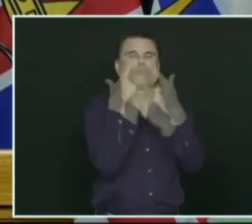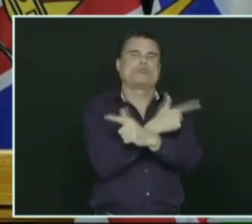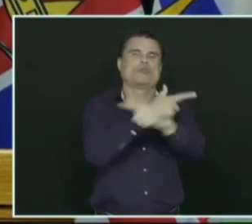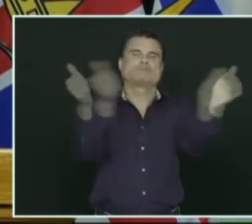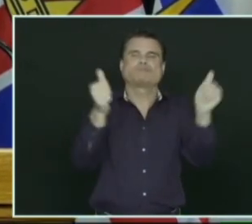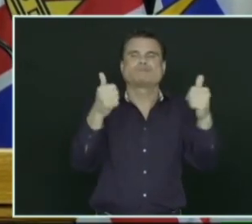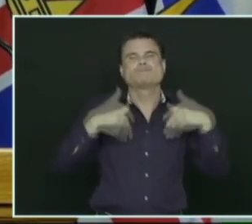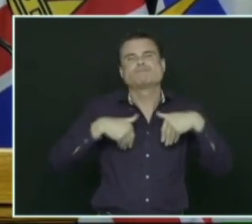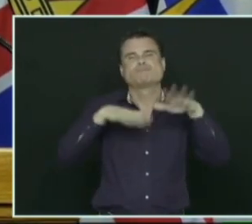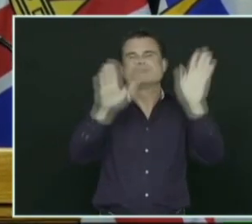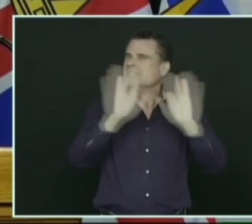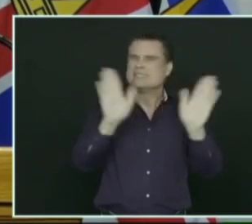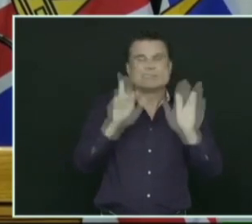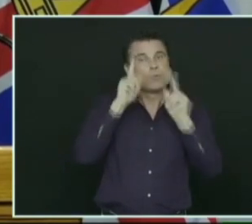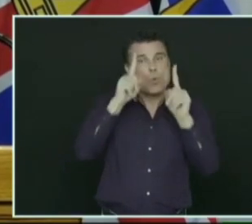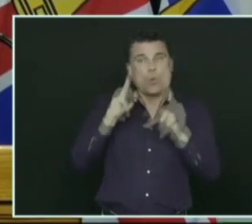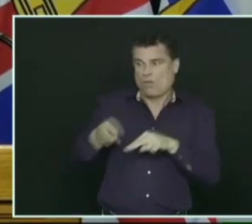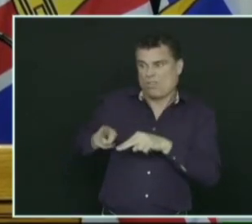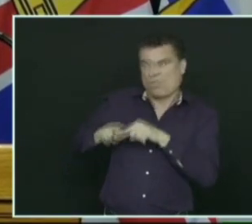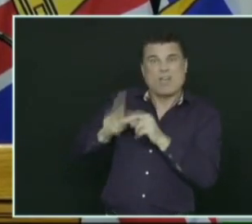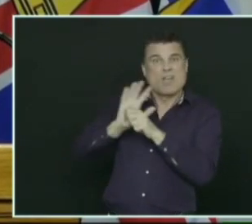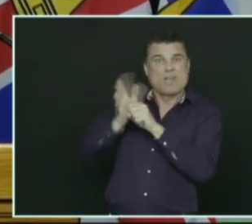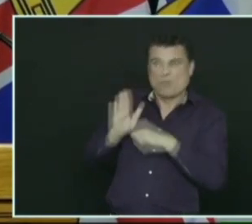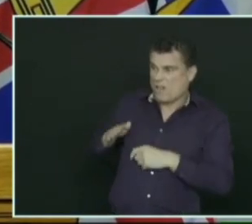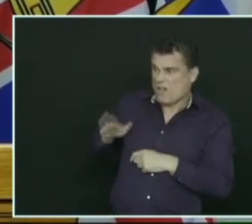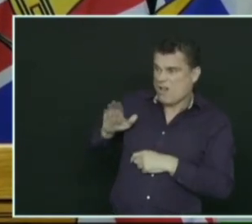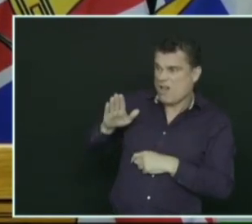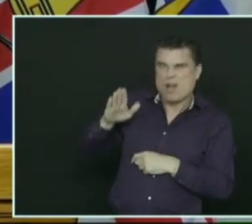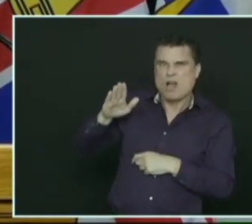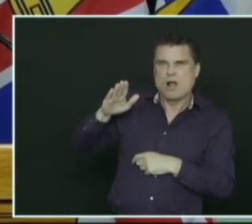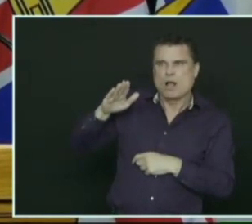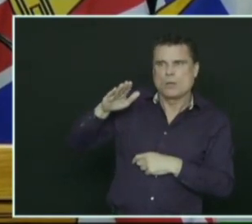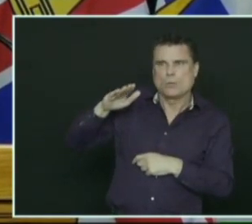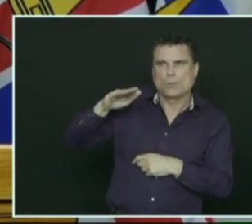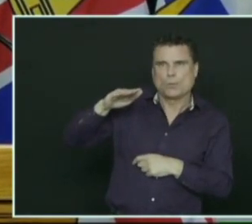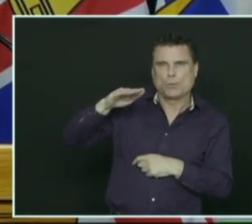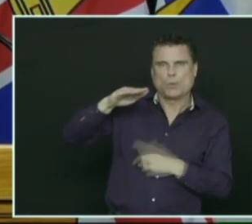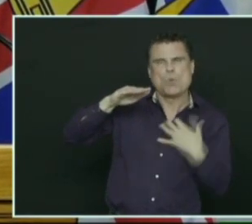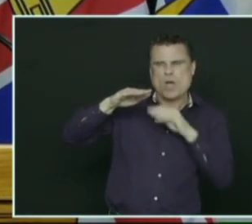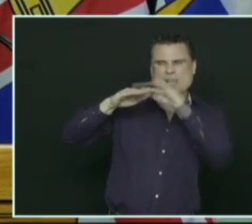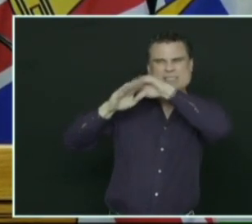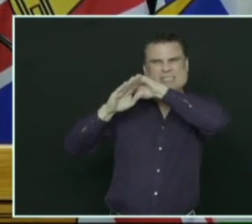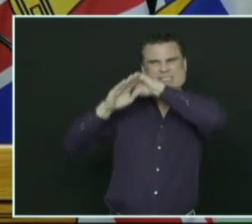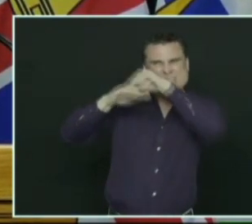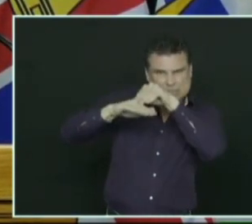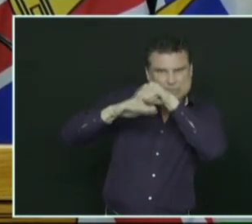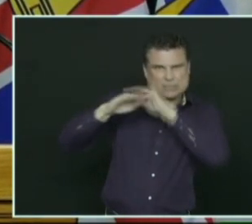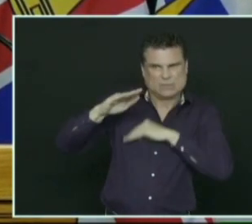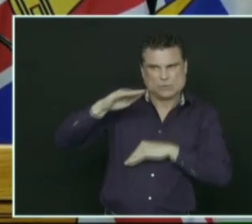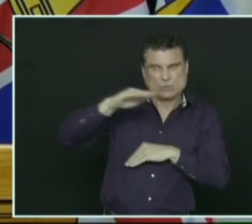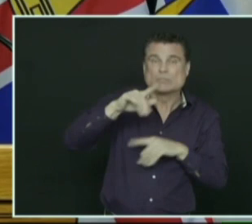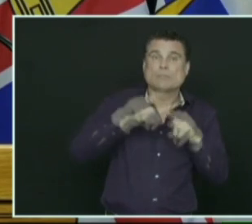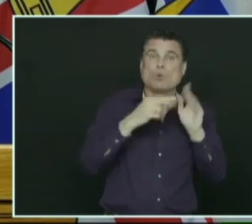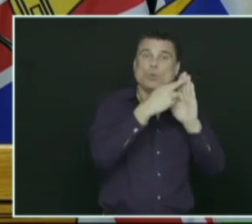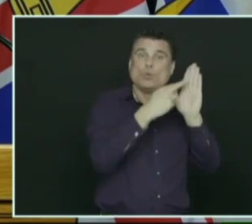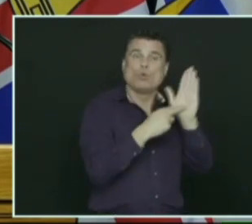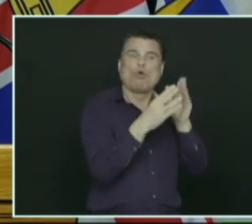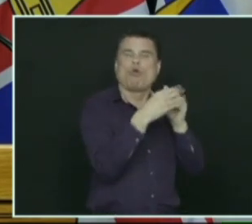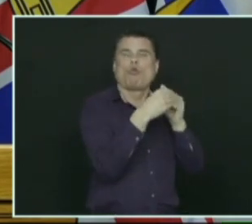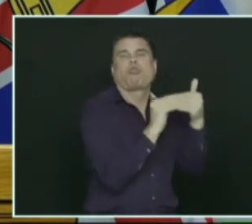know, I think there's lots of really great videos out there, including a certain cooking show that I was amused to